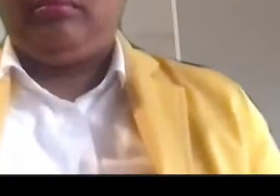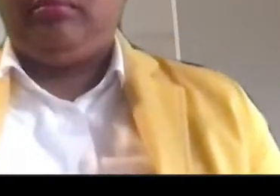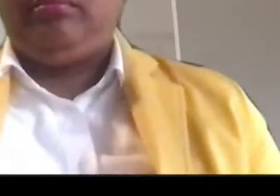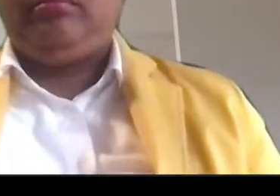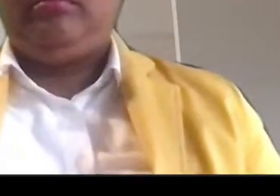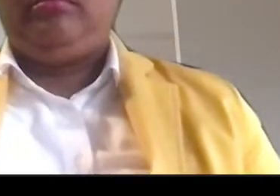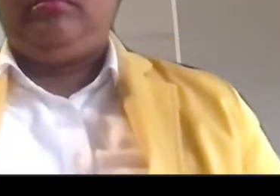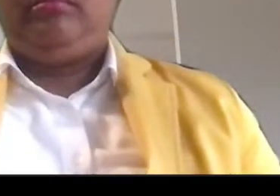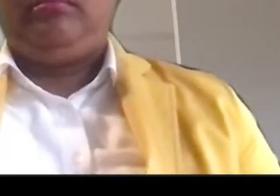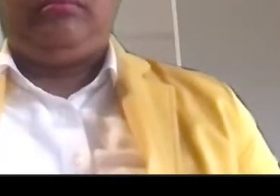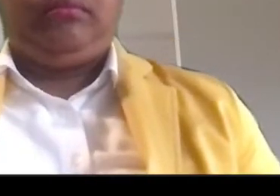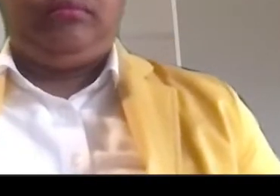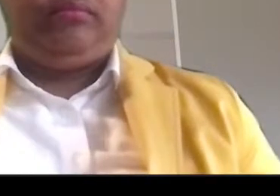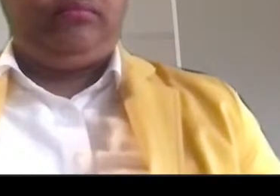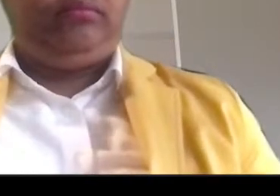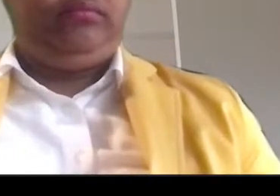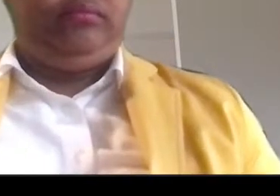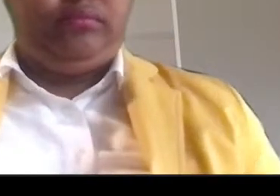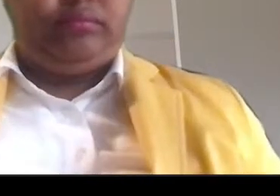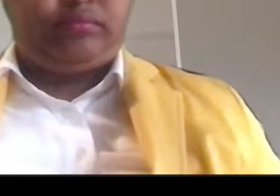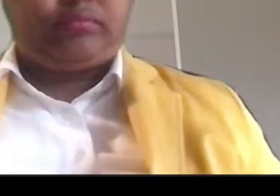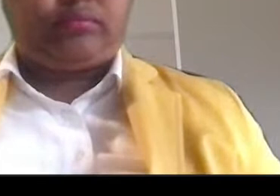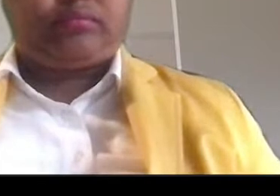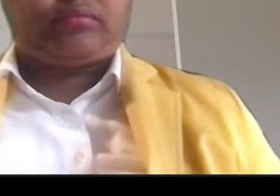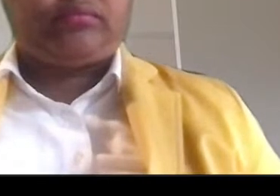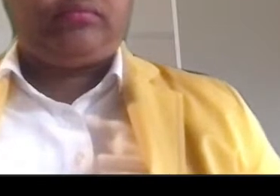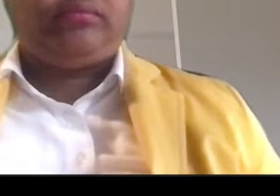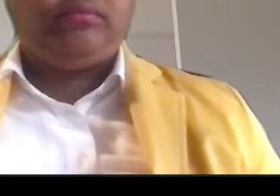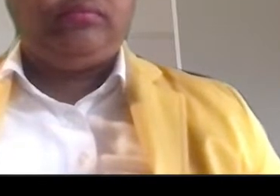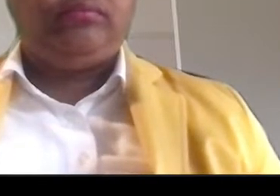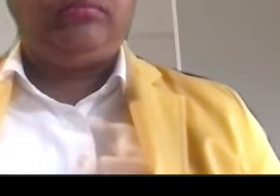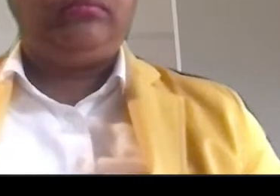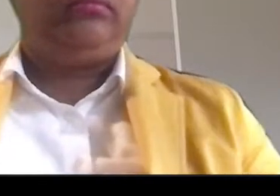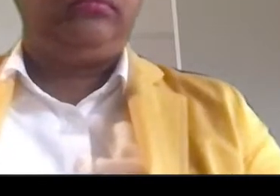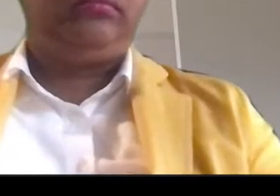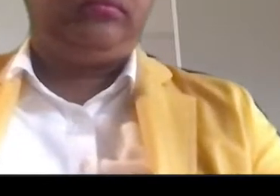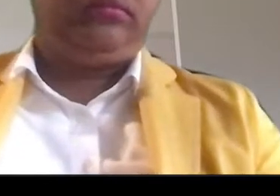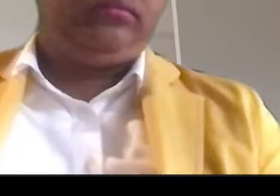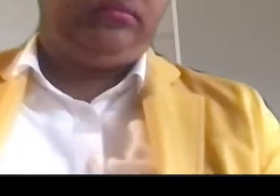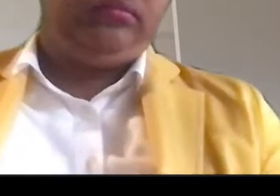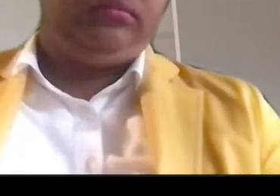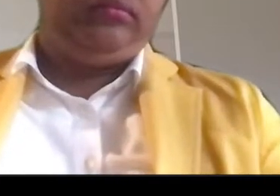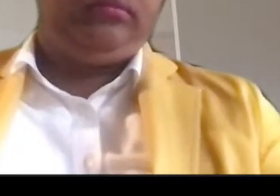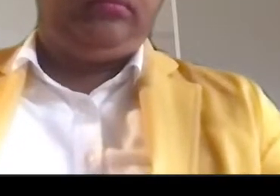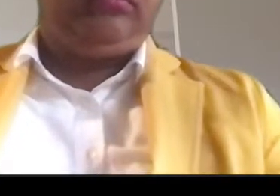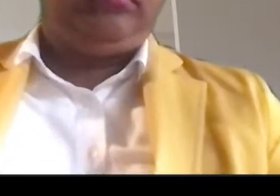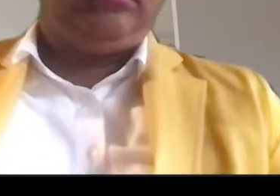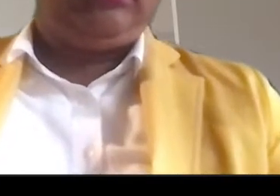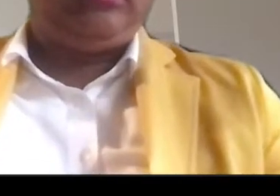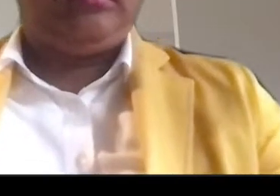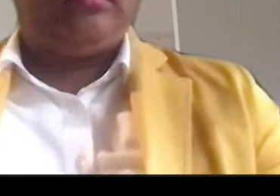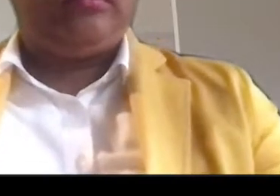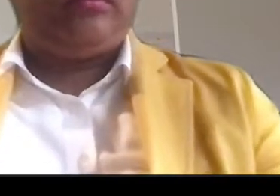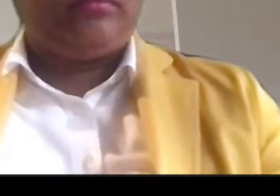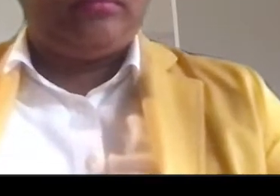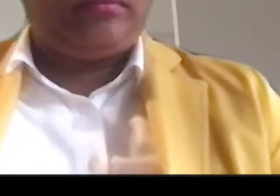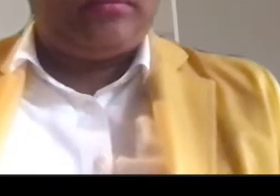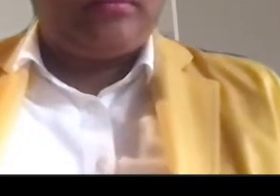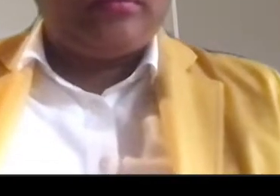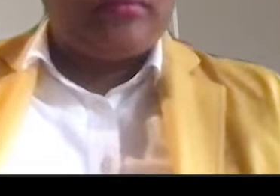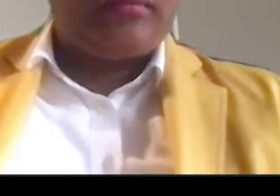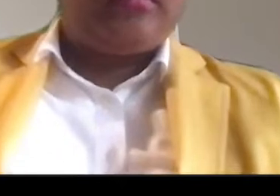Thank you, Honourable Member. The next speaker to debate is an ANC member,